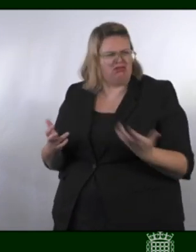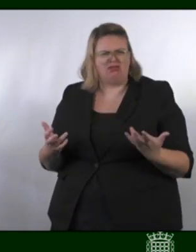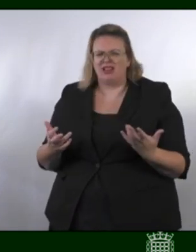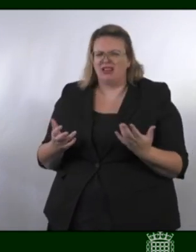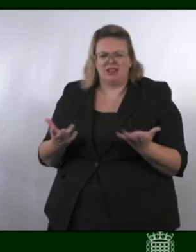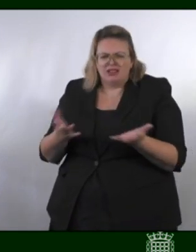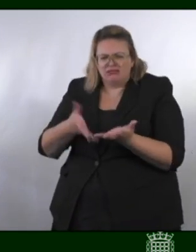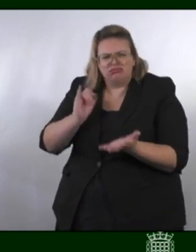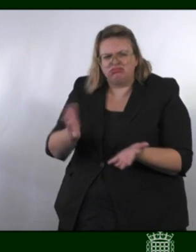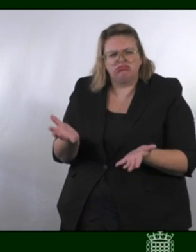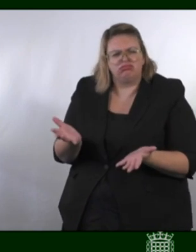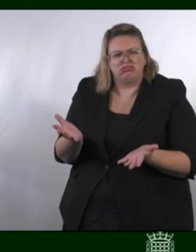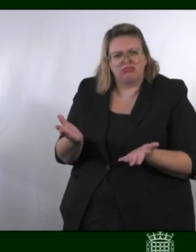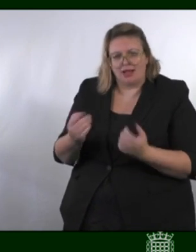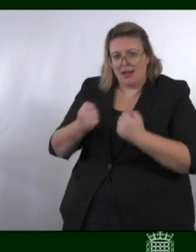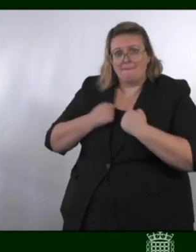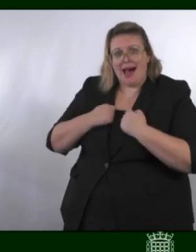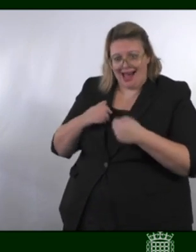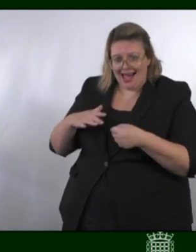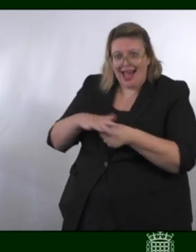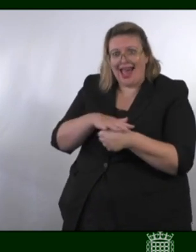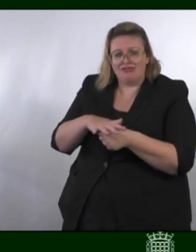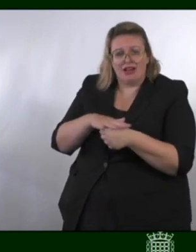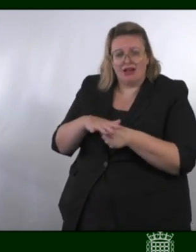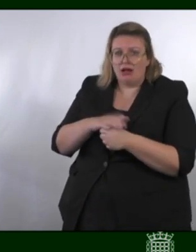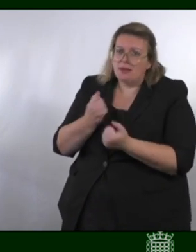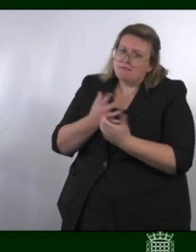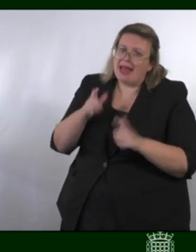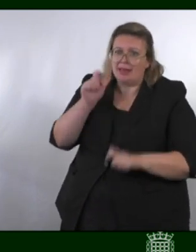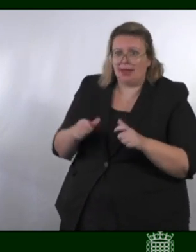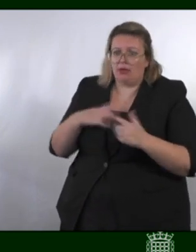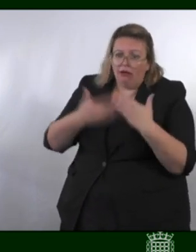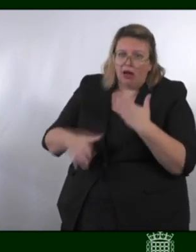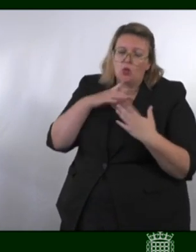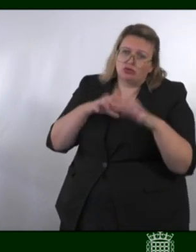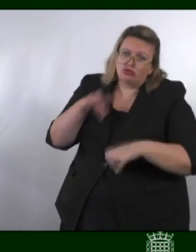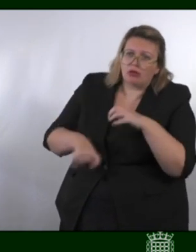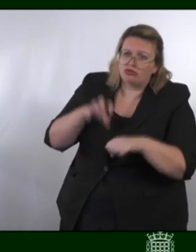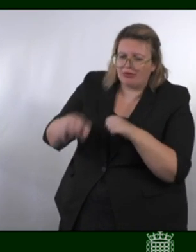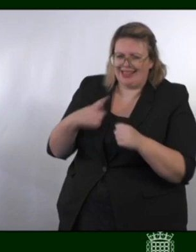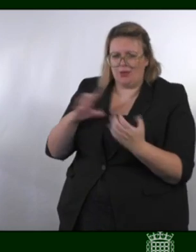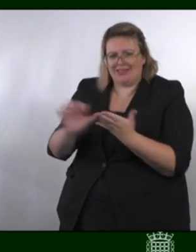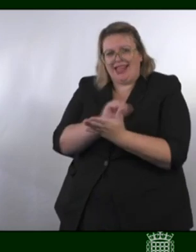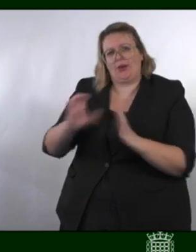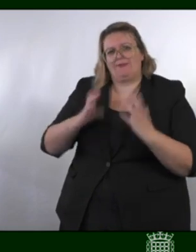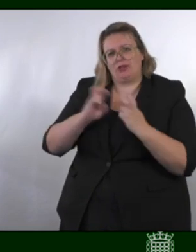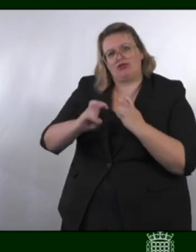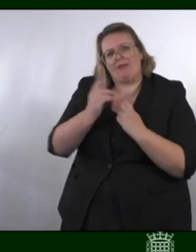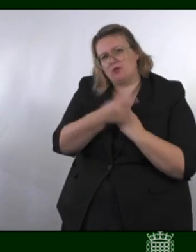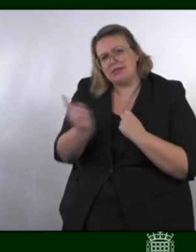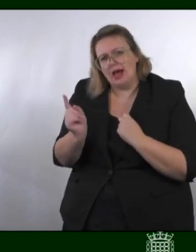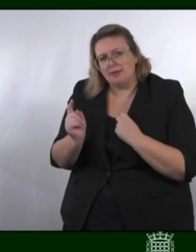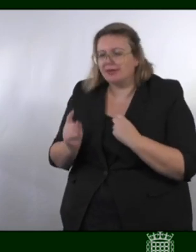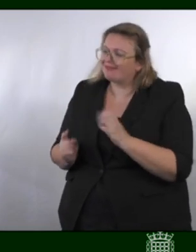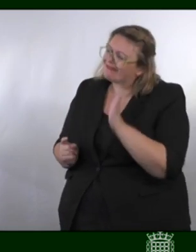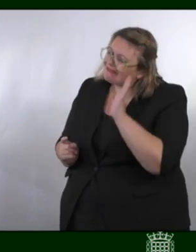in my constituency, already have months of genuine hardship ahead of them? Mr. Speaker, it was the Labour Mayor of London